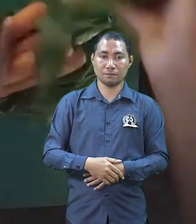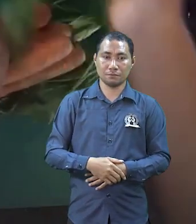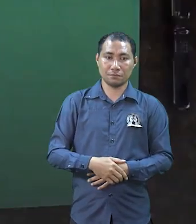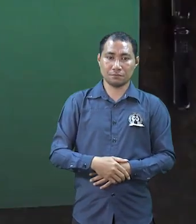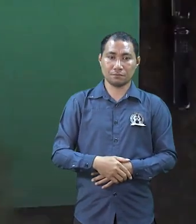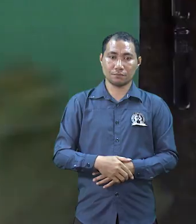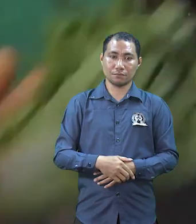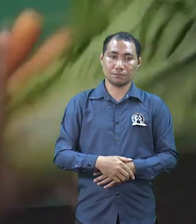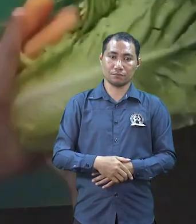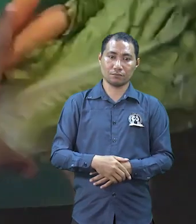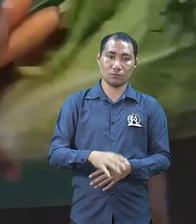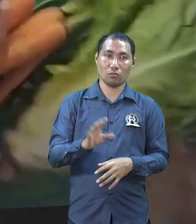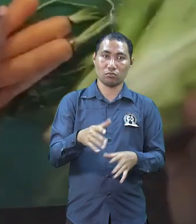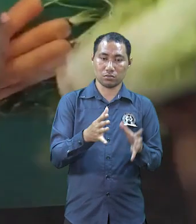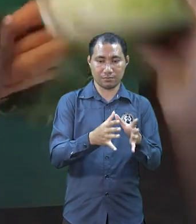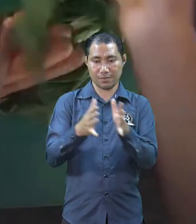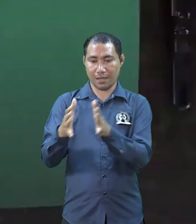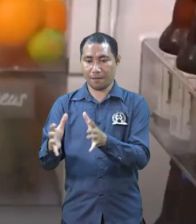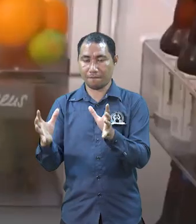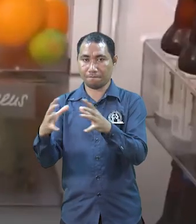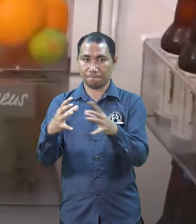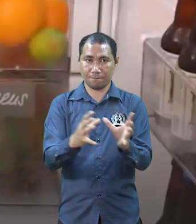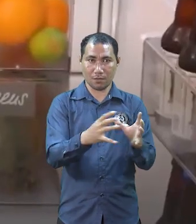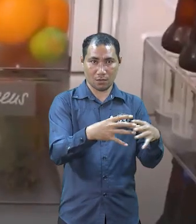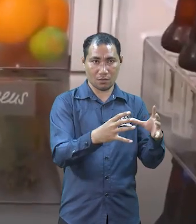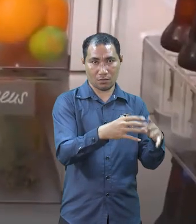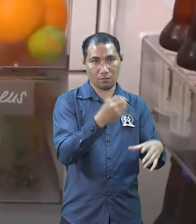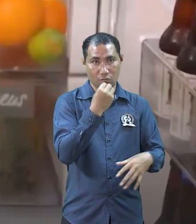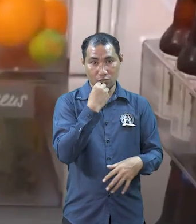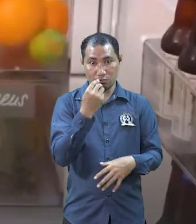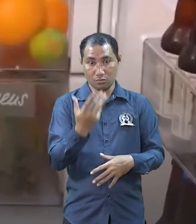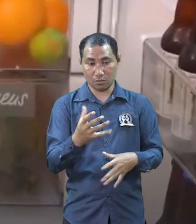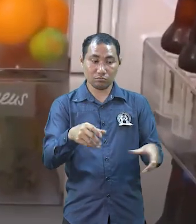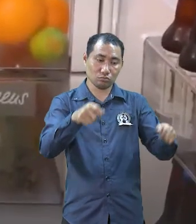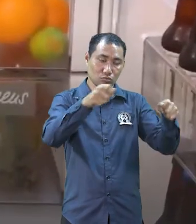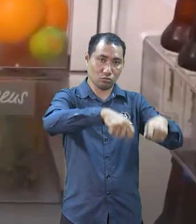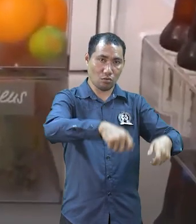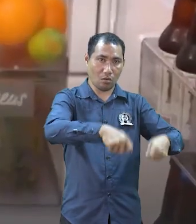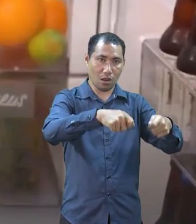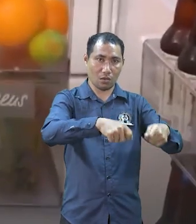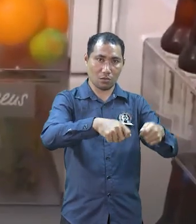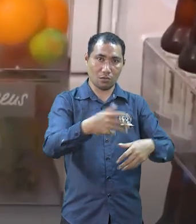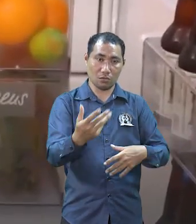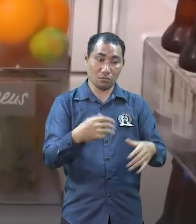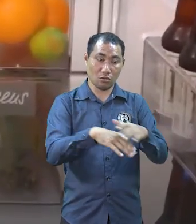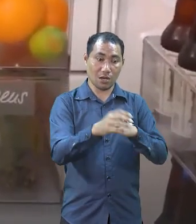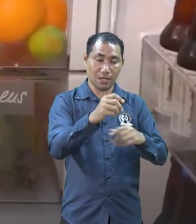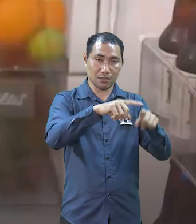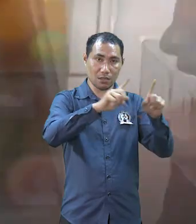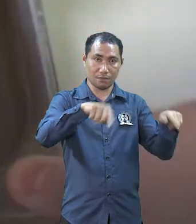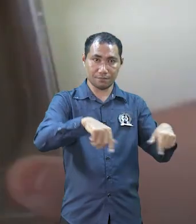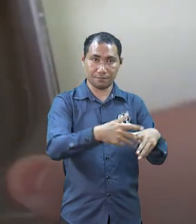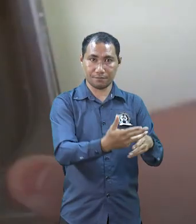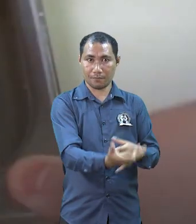eggs away from other foods. Do this in your shopping cart, bags, and fridge. Do not